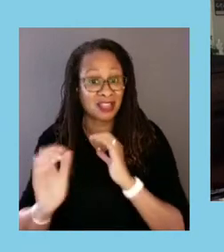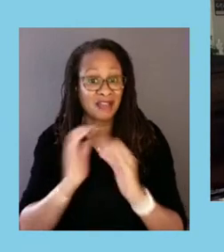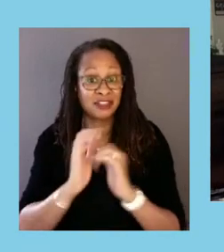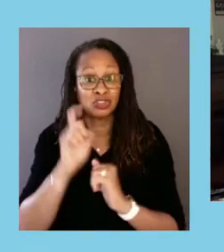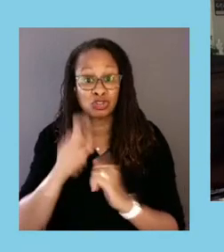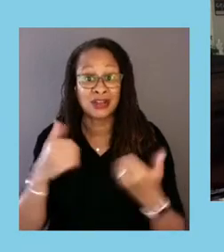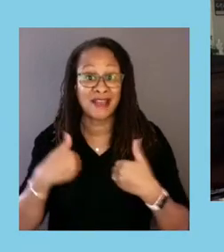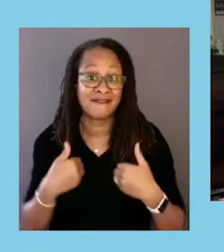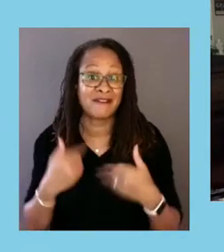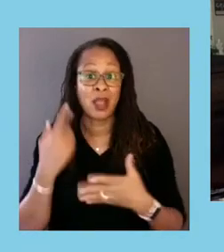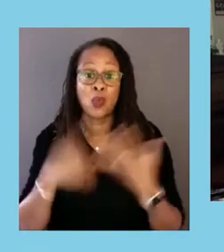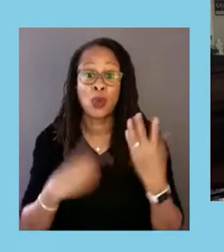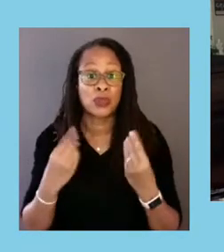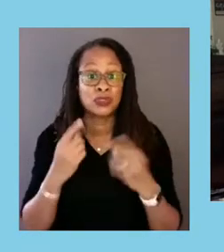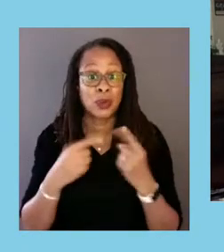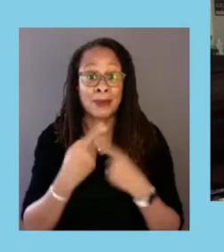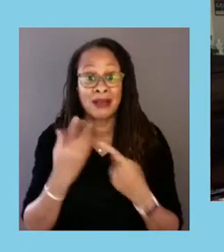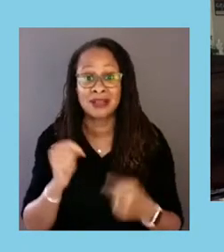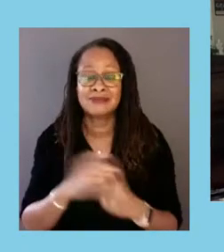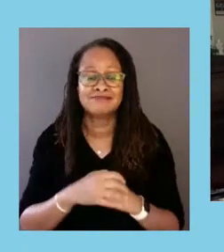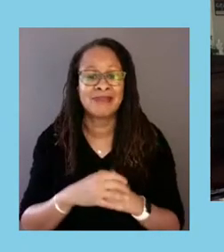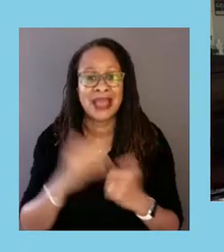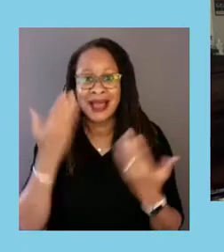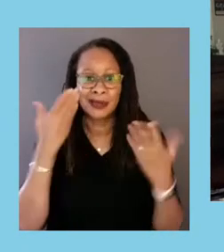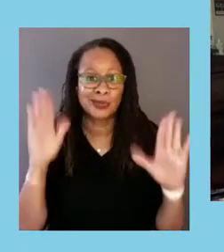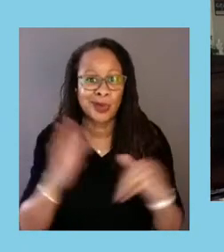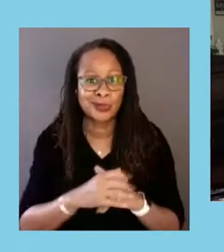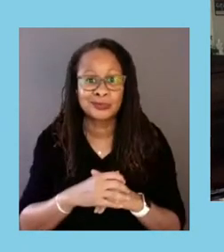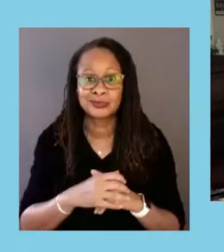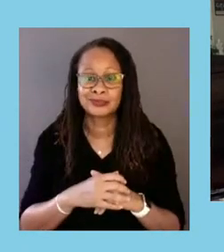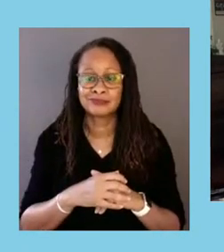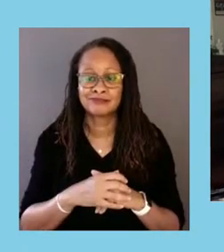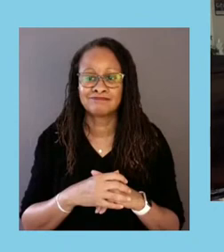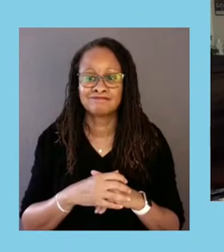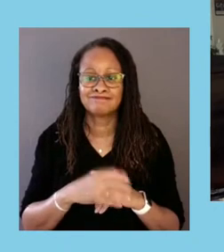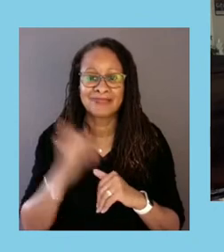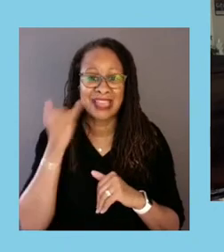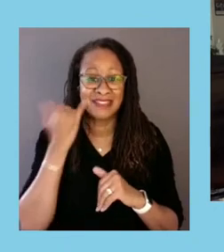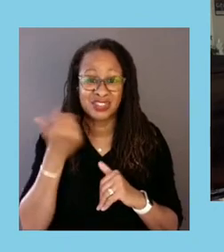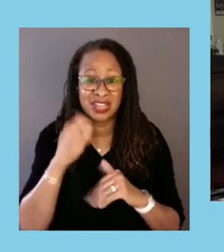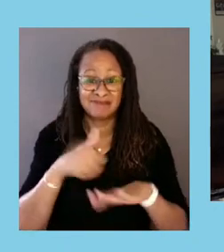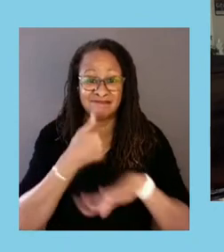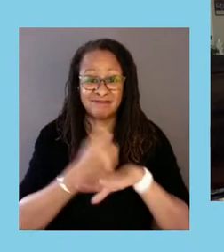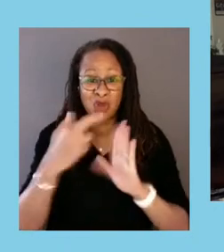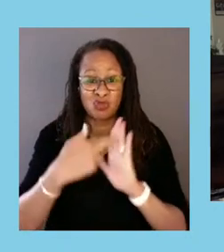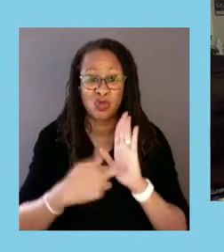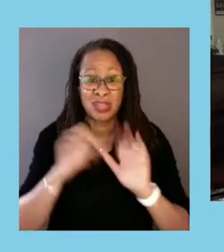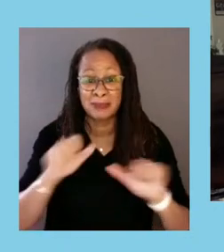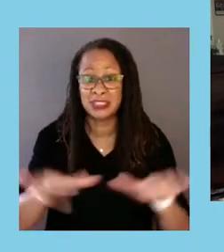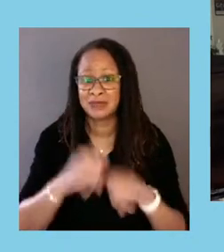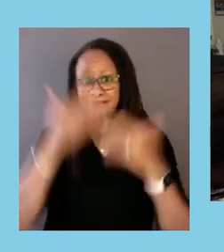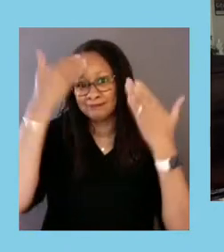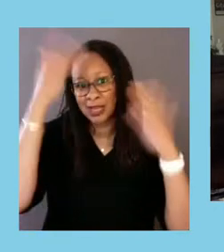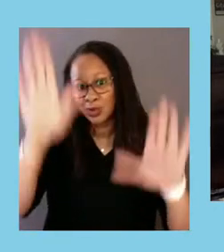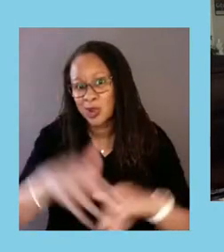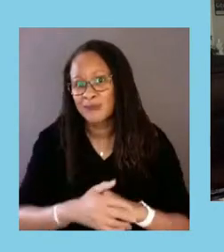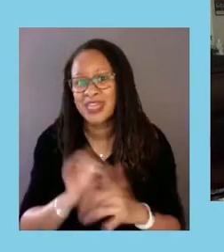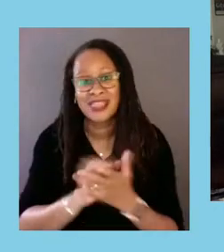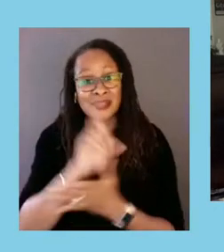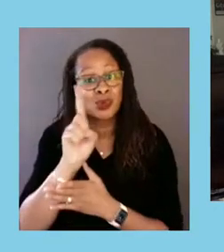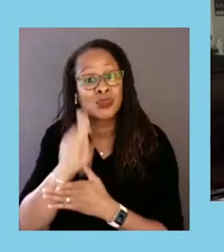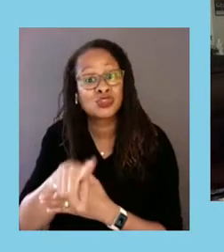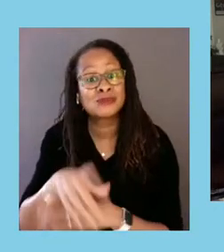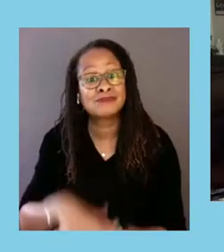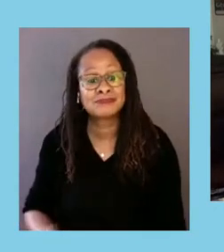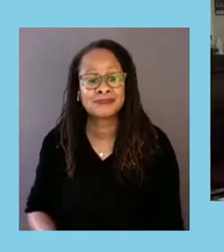we do about it, I don't know that there's any set rule that can be done. I don't know. That's a question, though. But I think,